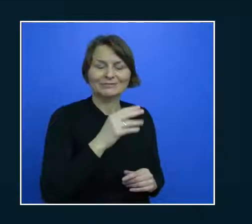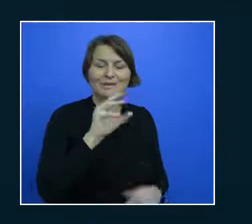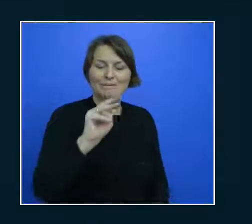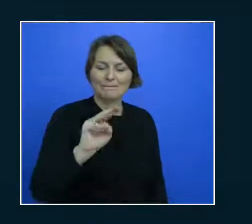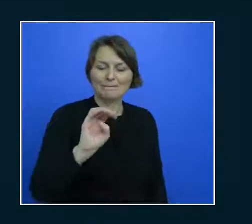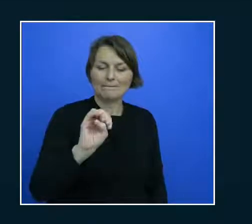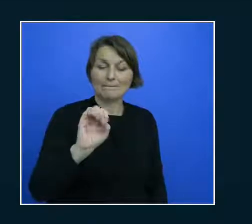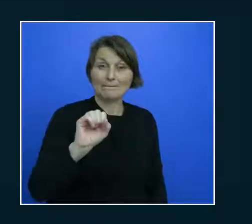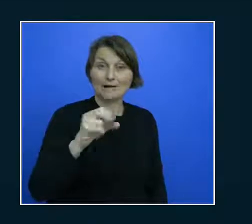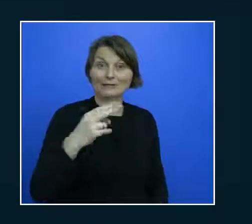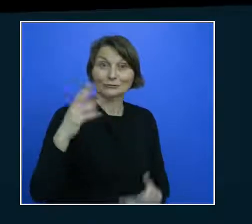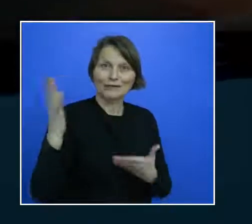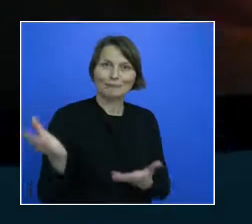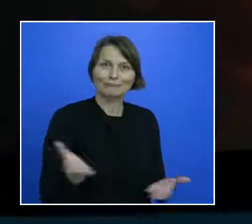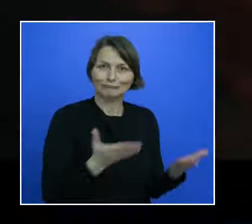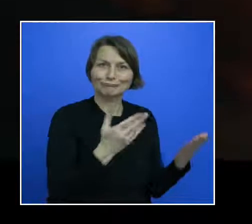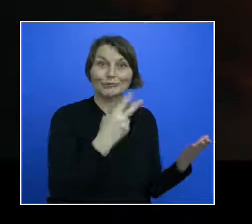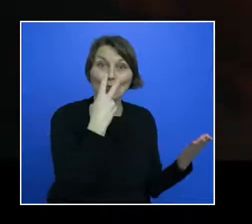video.